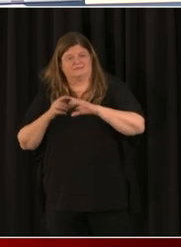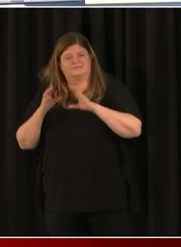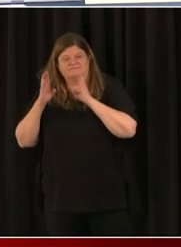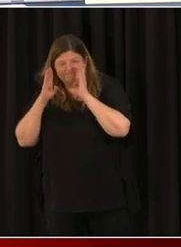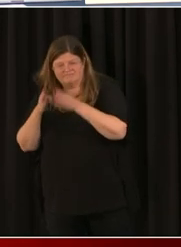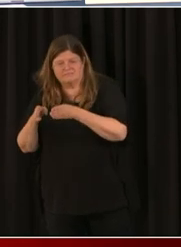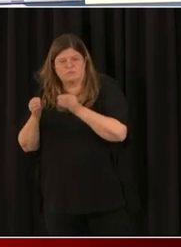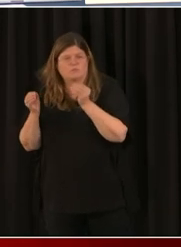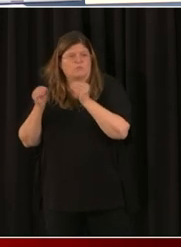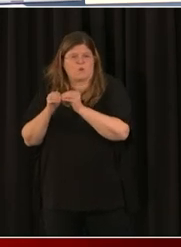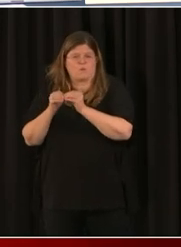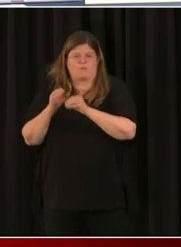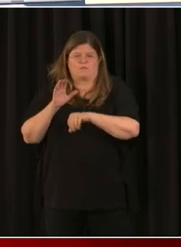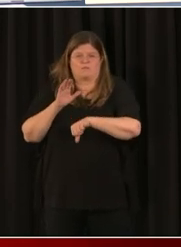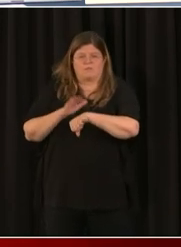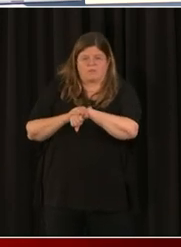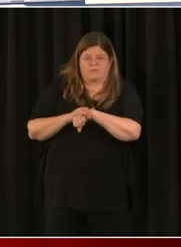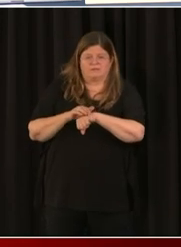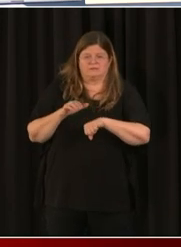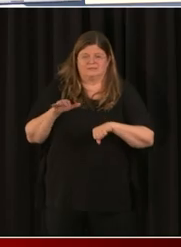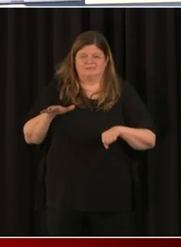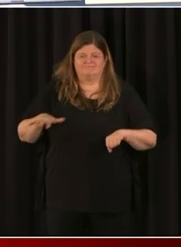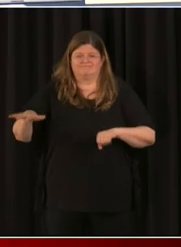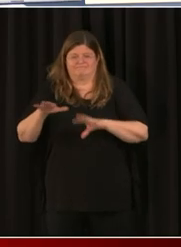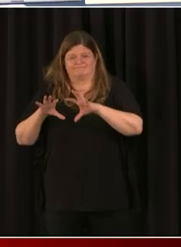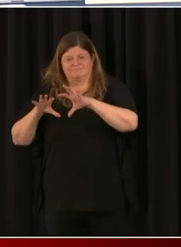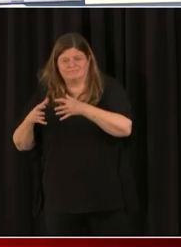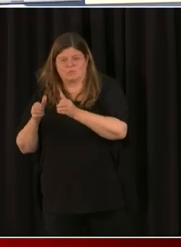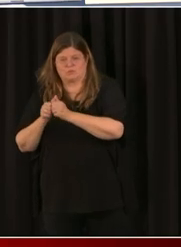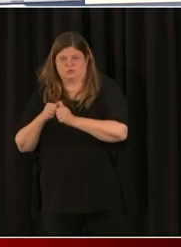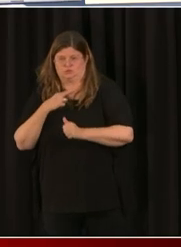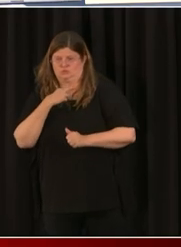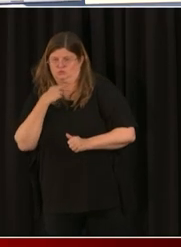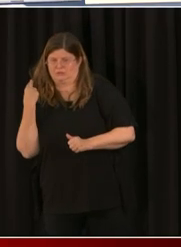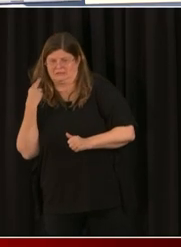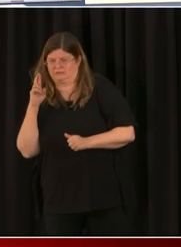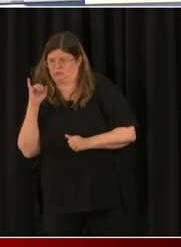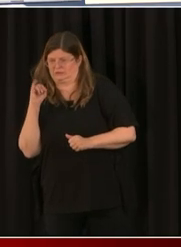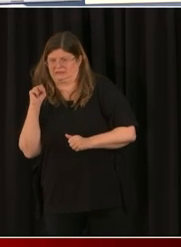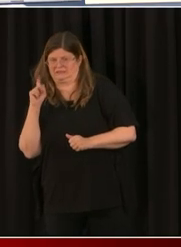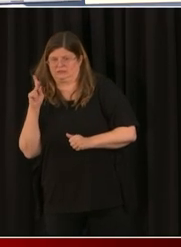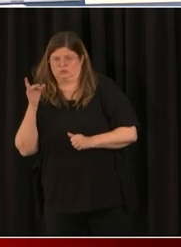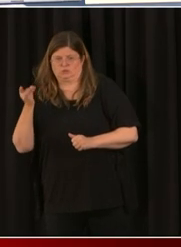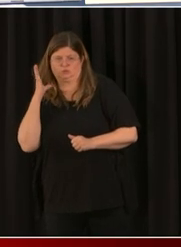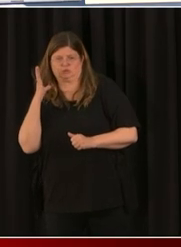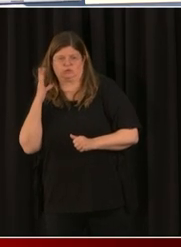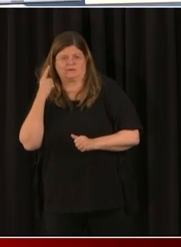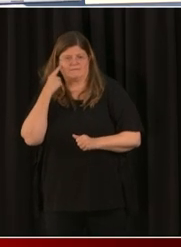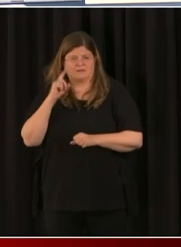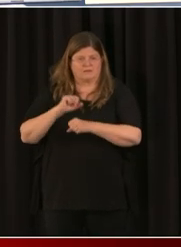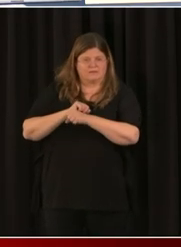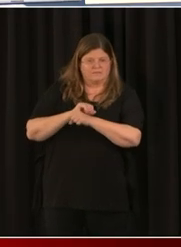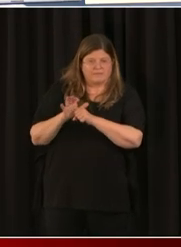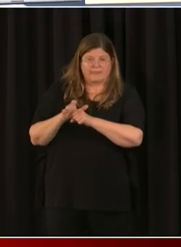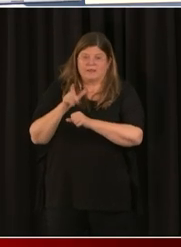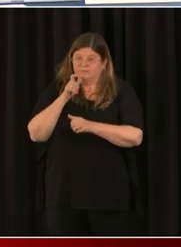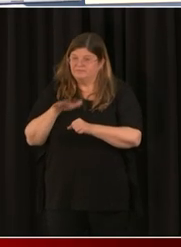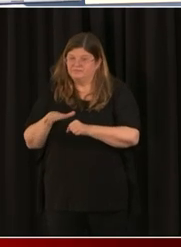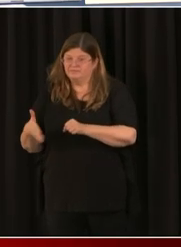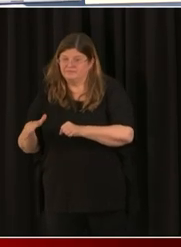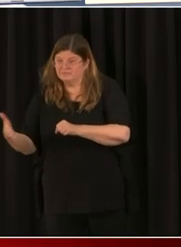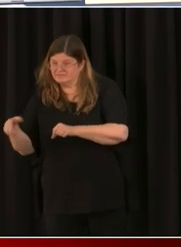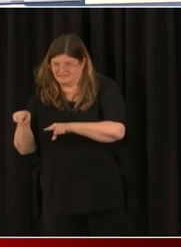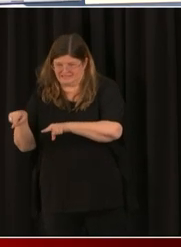speaking more directly about the risk of COVID-19, morbidity and mortality, and